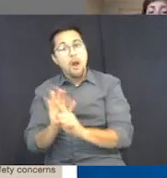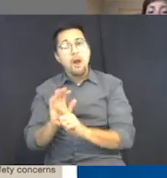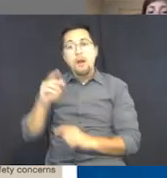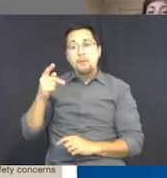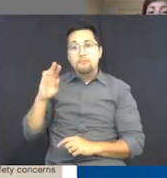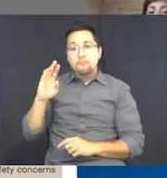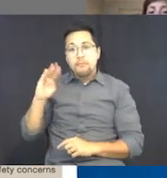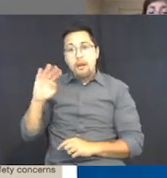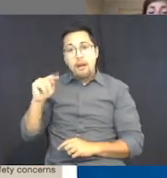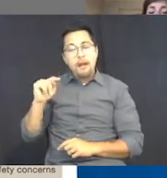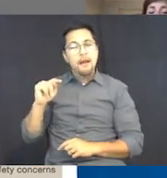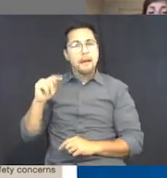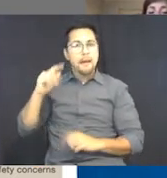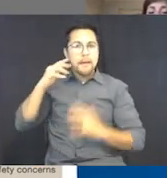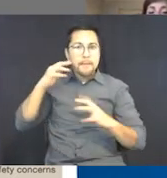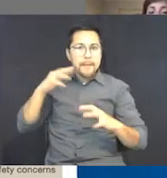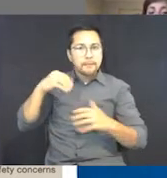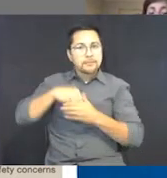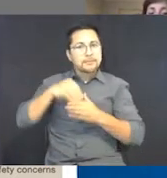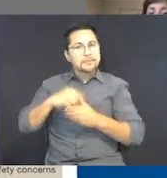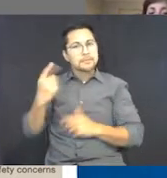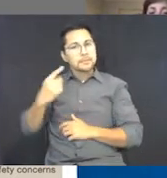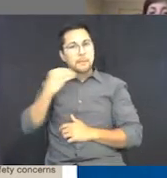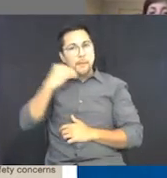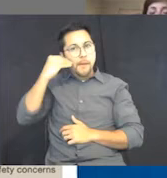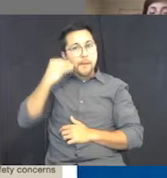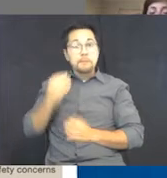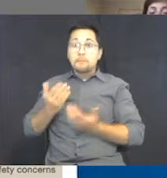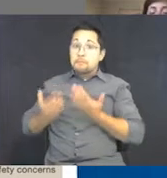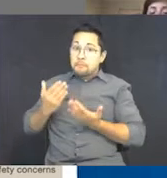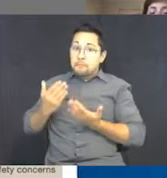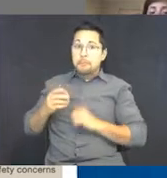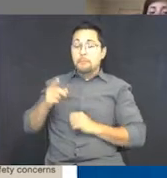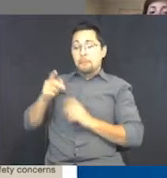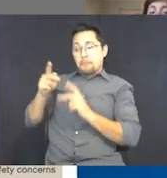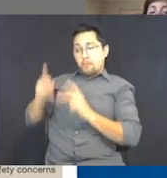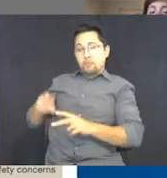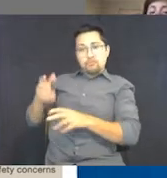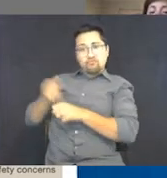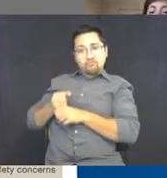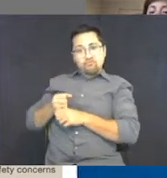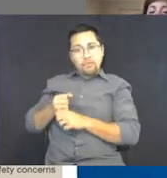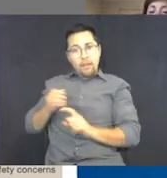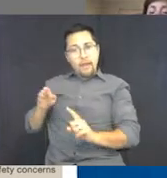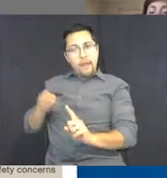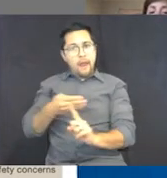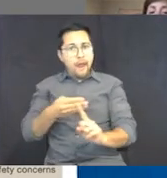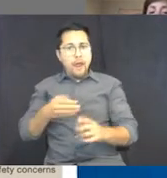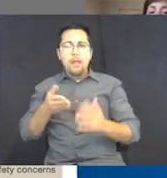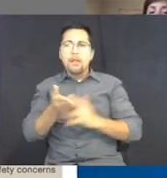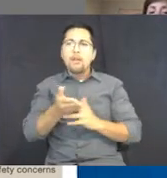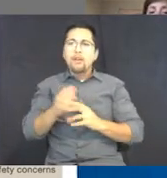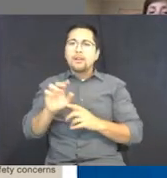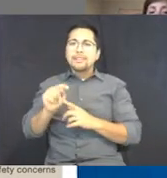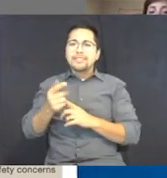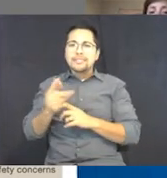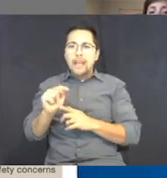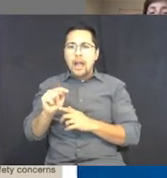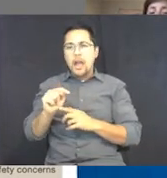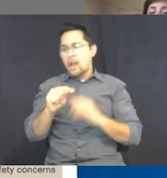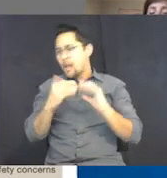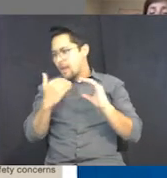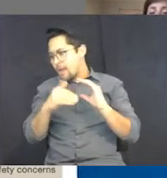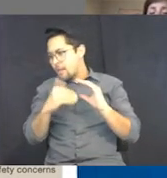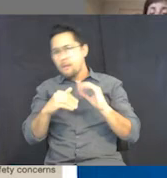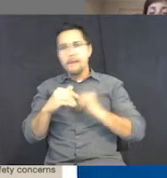if somebody has not accessed their medicine at a certain time of day, then give them a prompt, a local announcement reminding